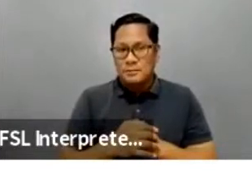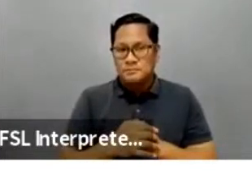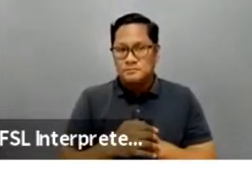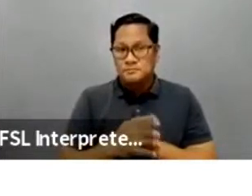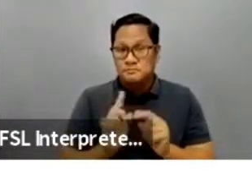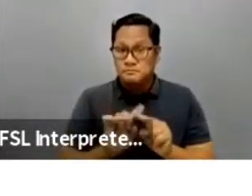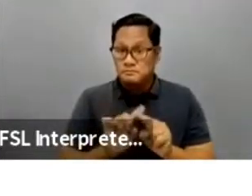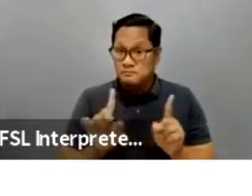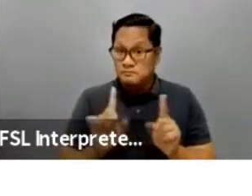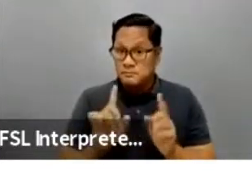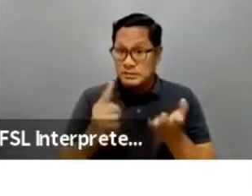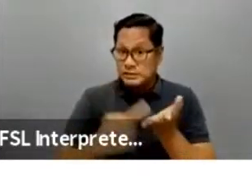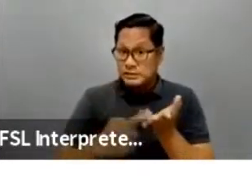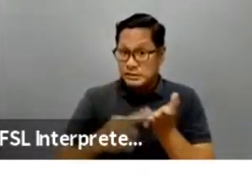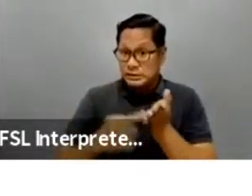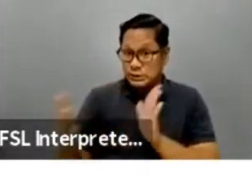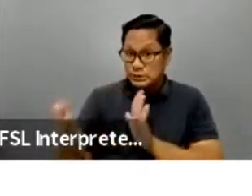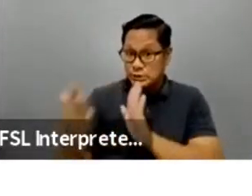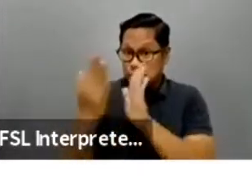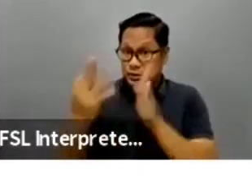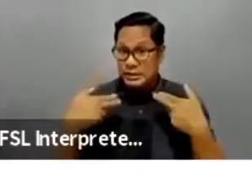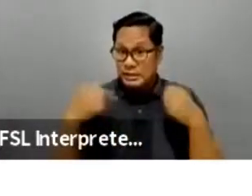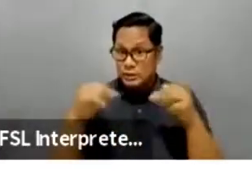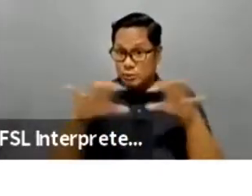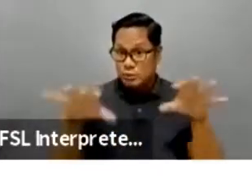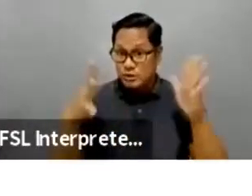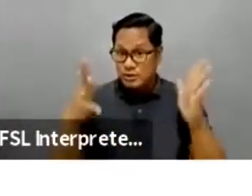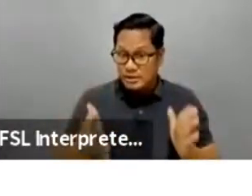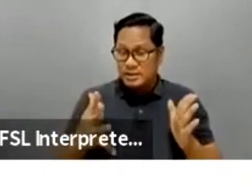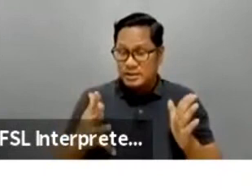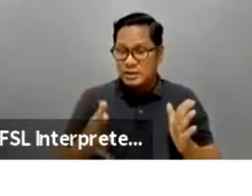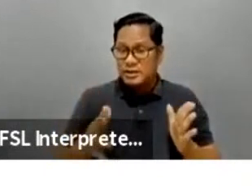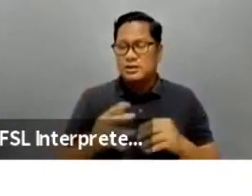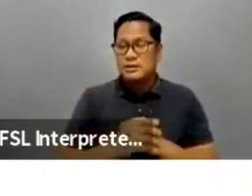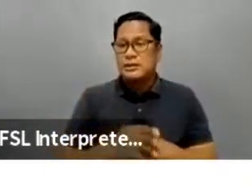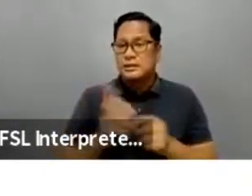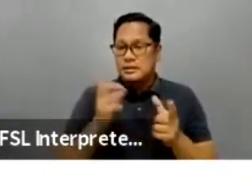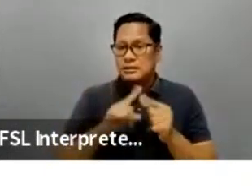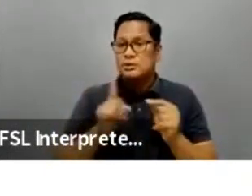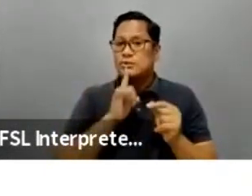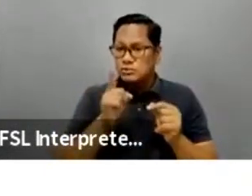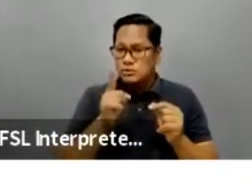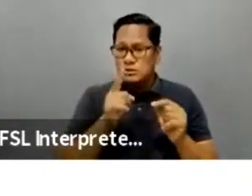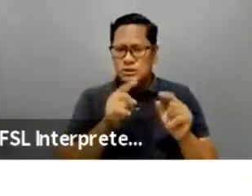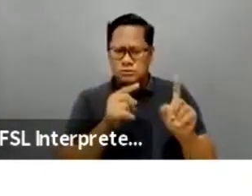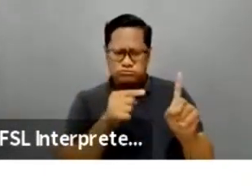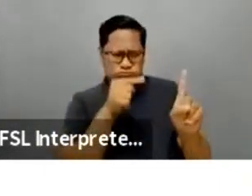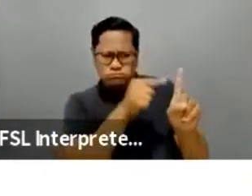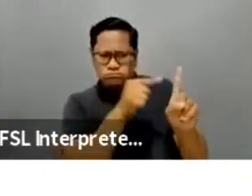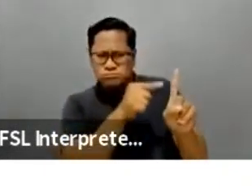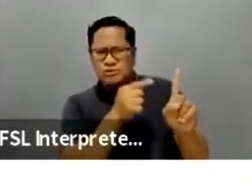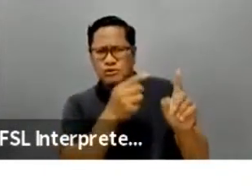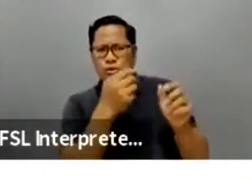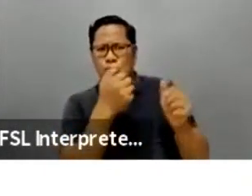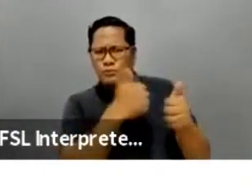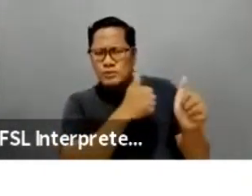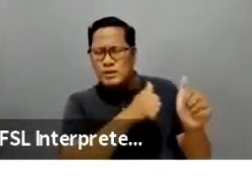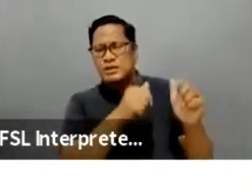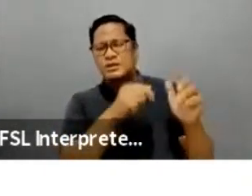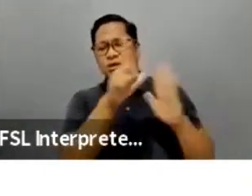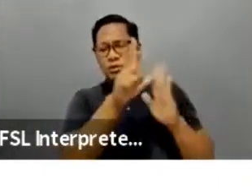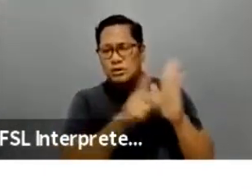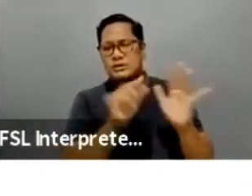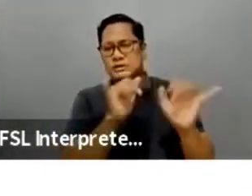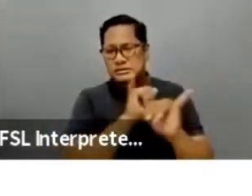But if you talk to the health workers and the people that actually had to work under this law, including the local